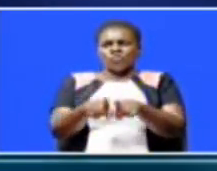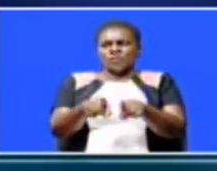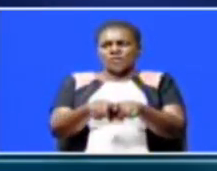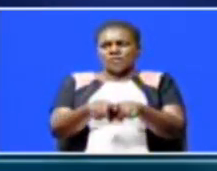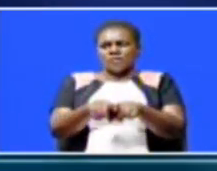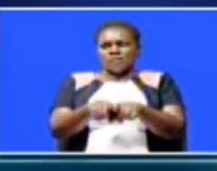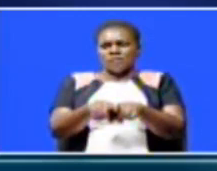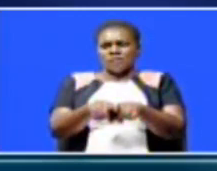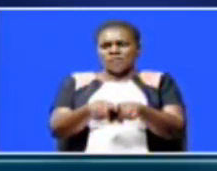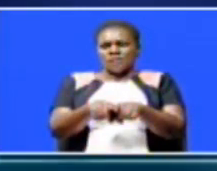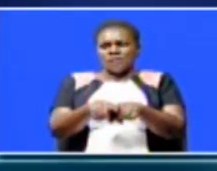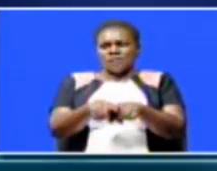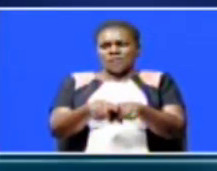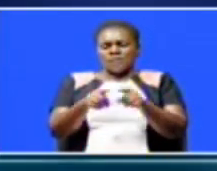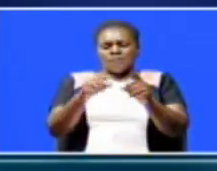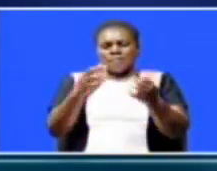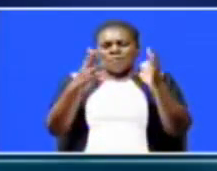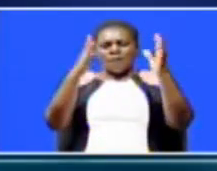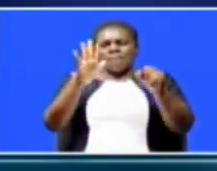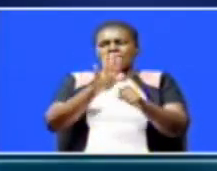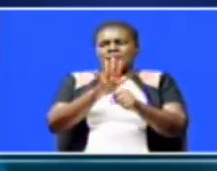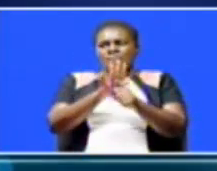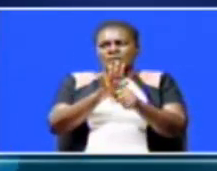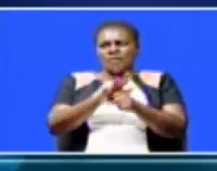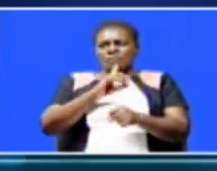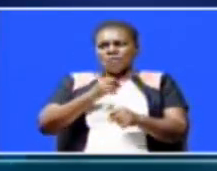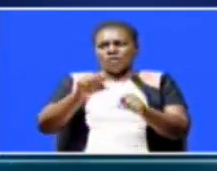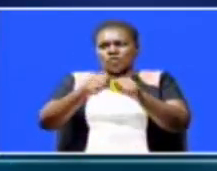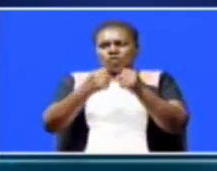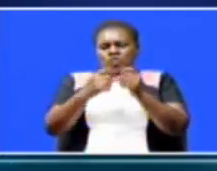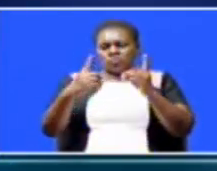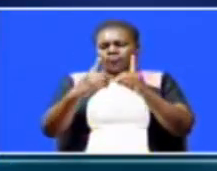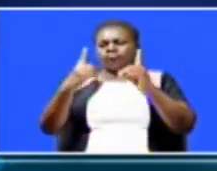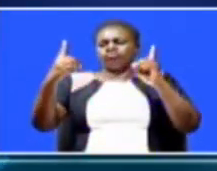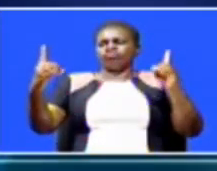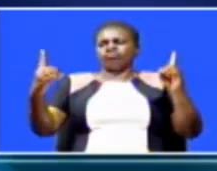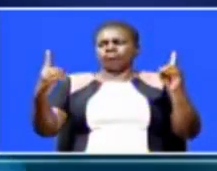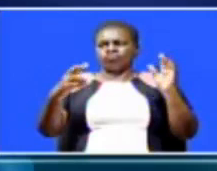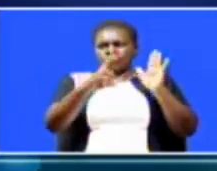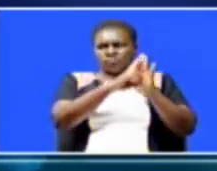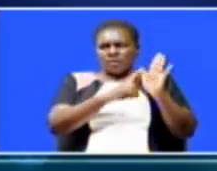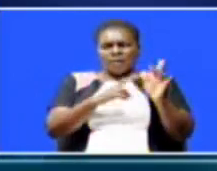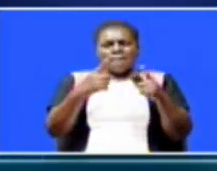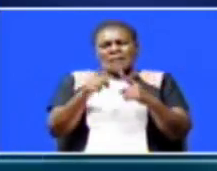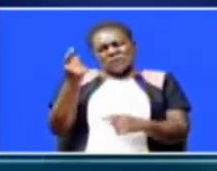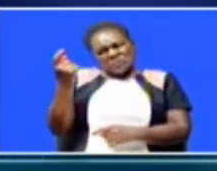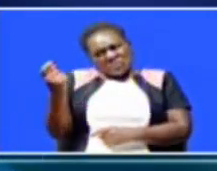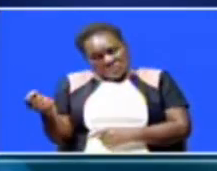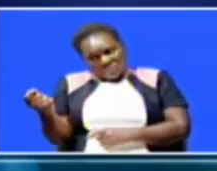Scientific weddings are being embraced by many as a precaution of the social distancing guidelines. However